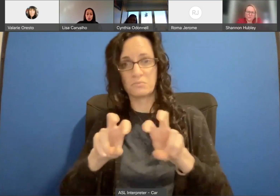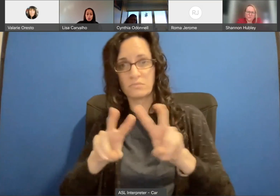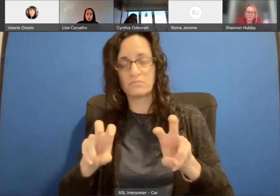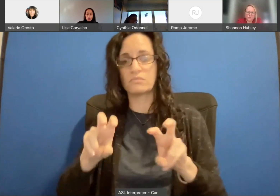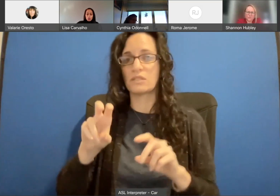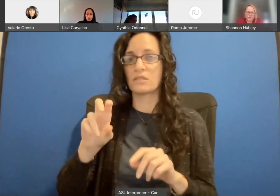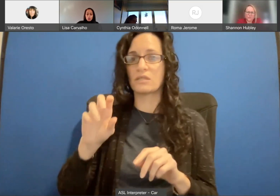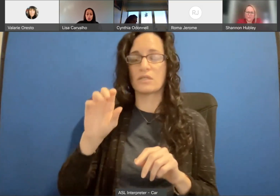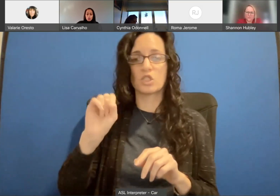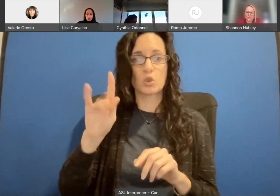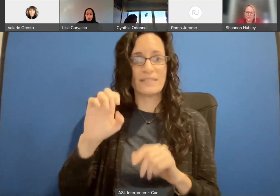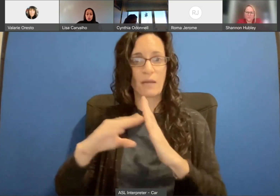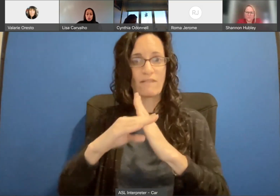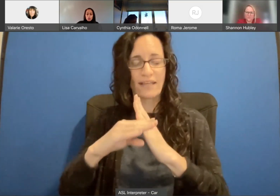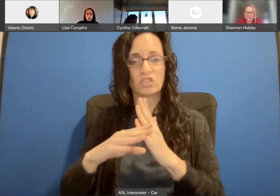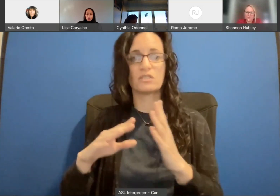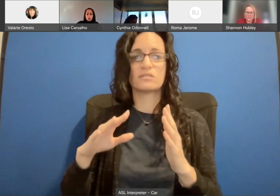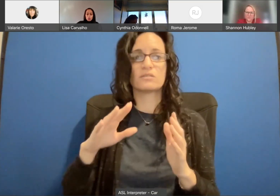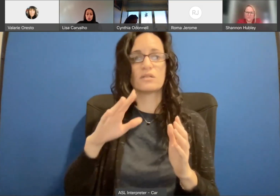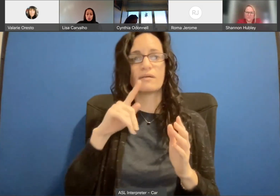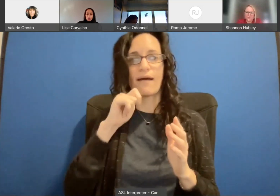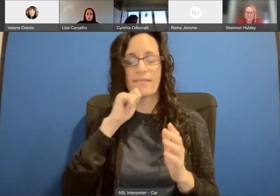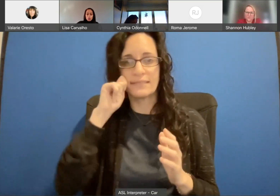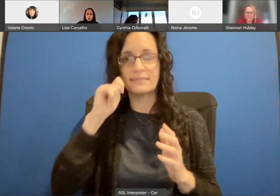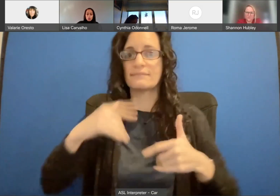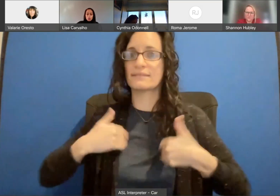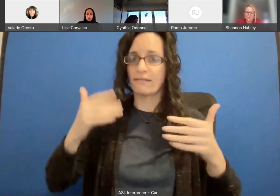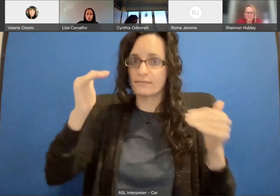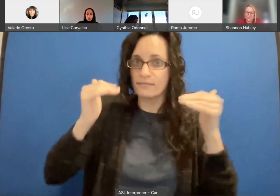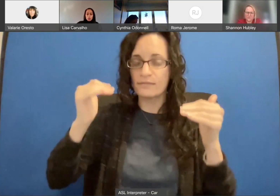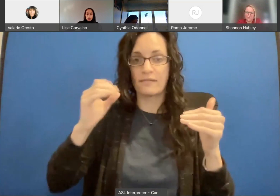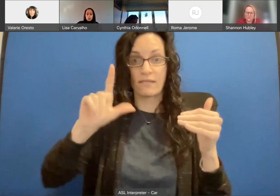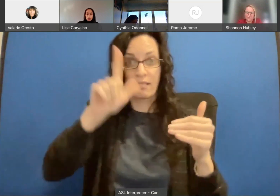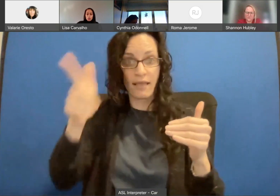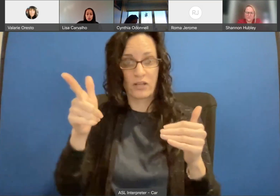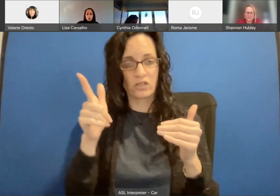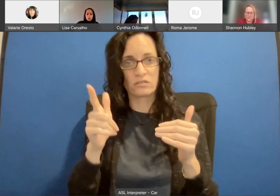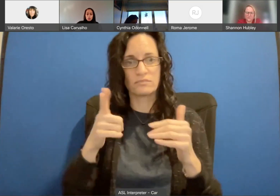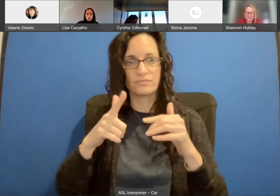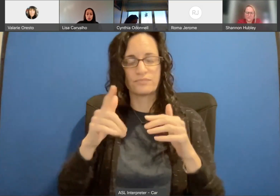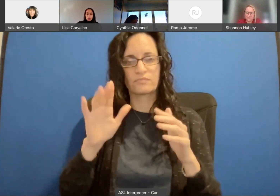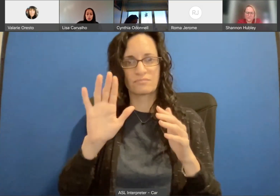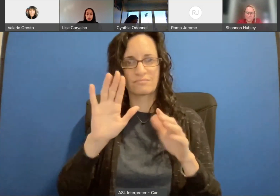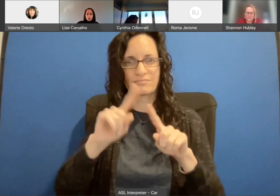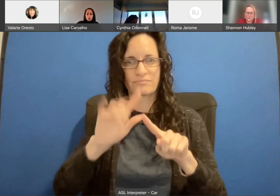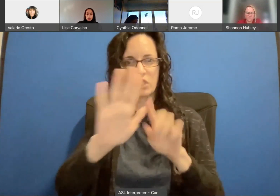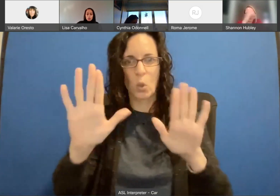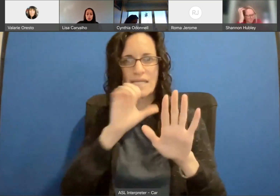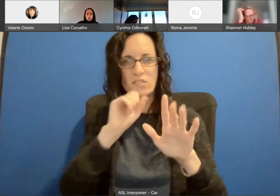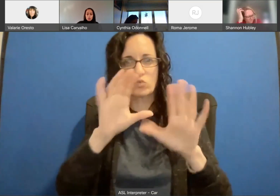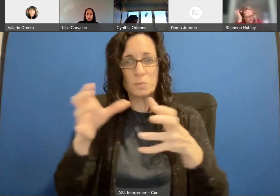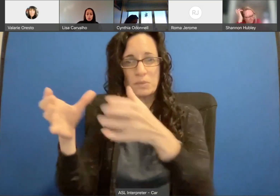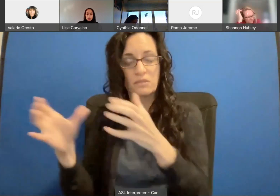young adulthood, and later on with the age group that you're working with, is can we start to see the